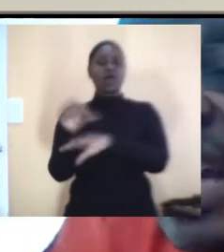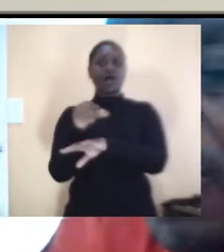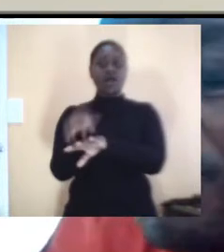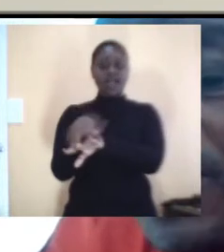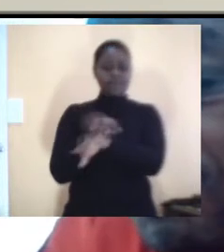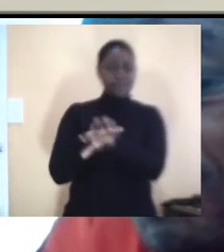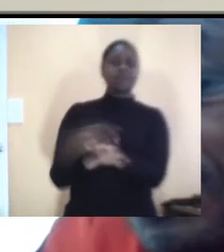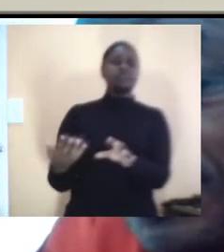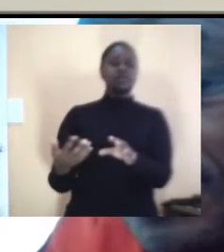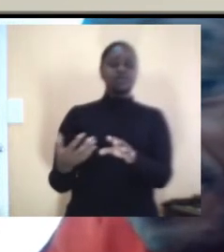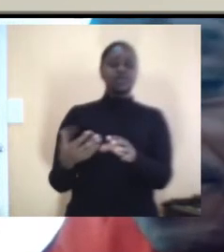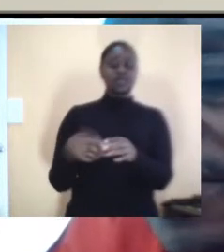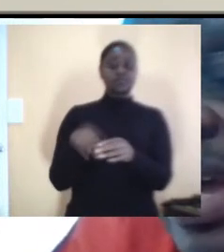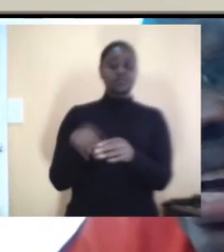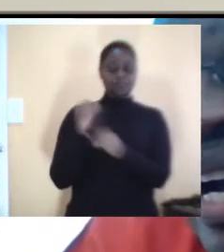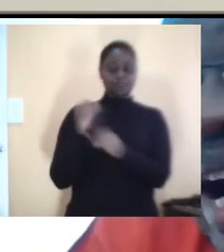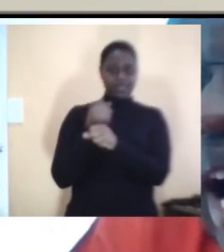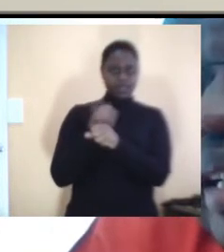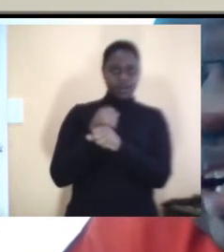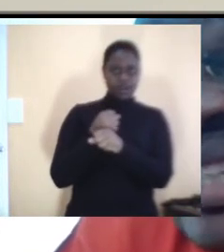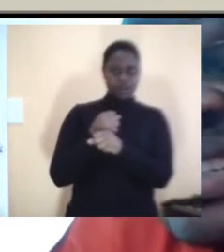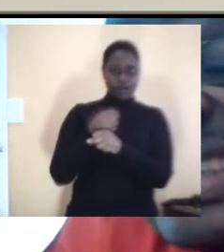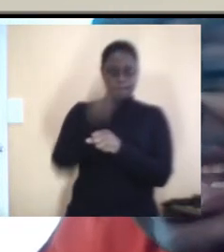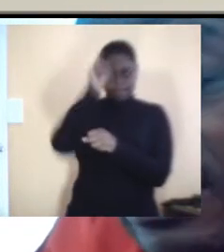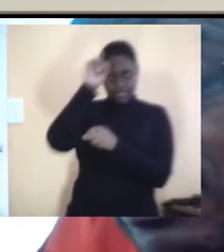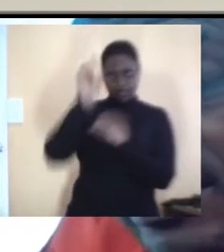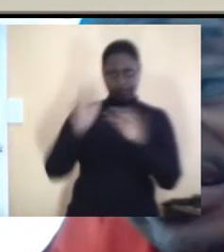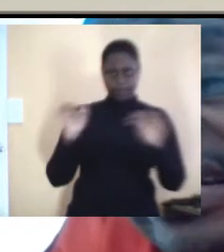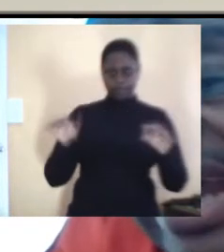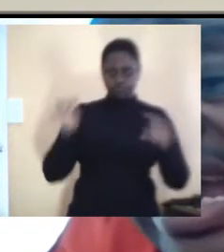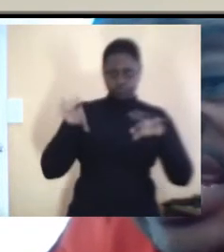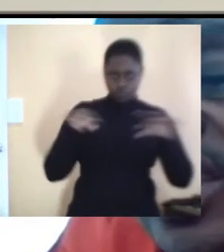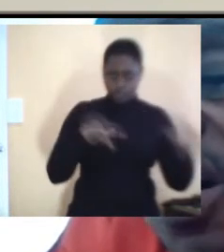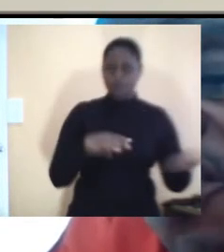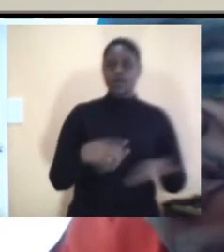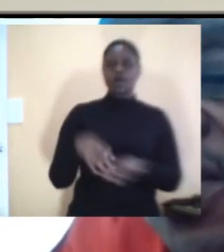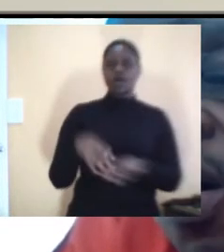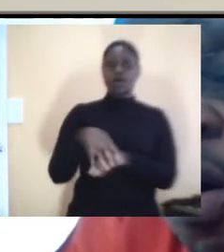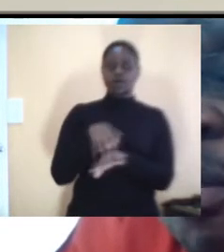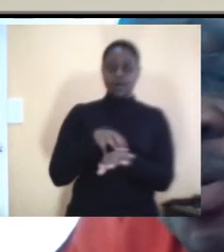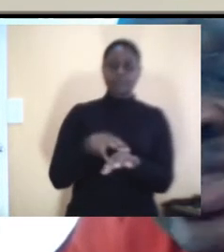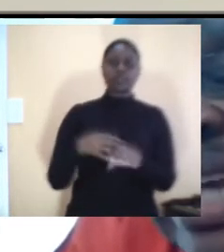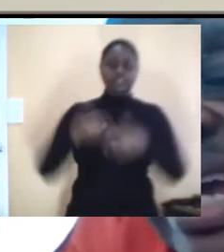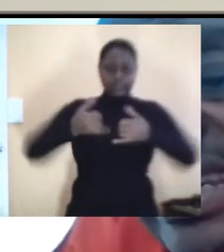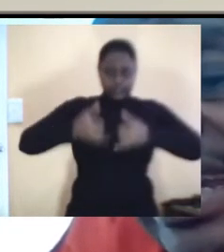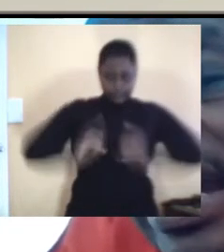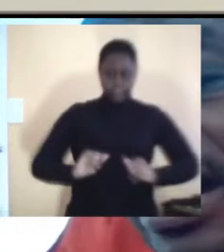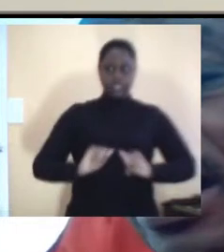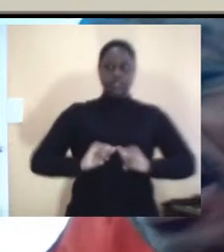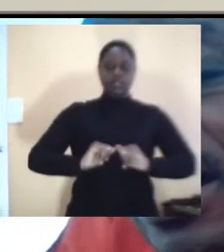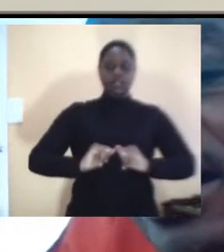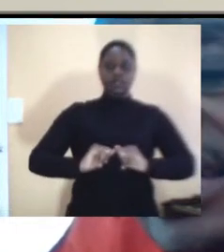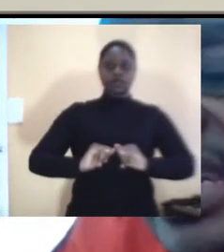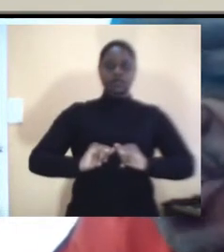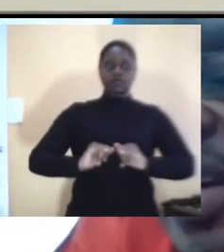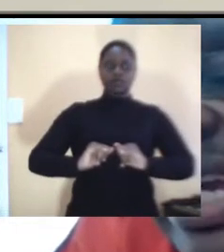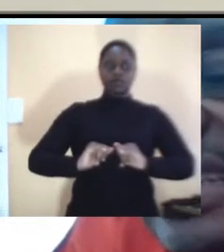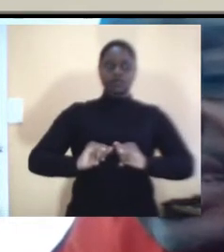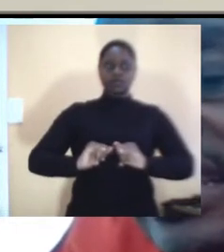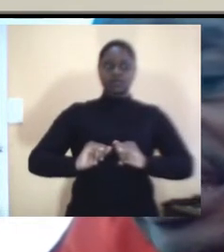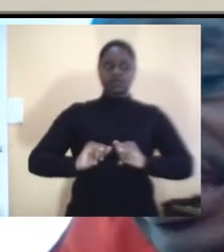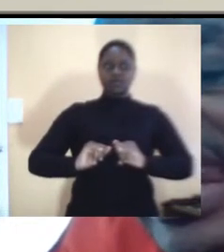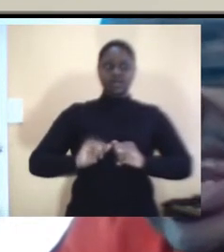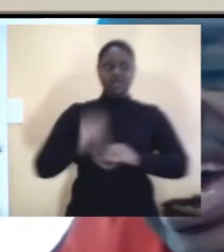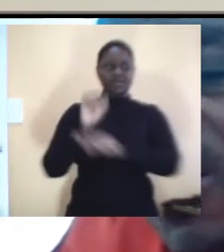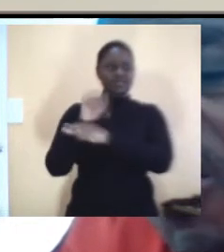and exploited our people. Agriculture still reeks of combining